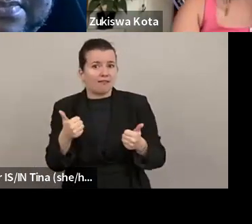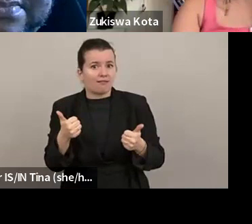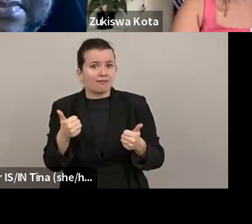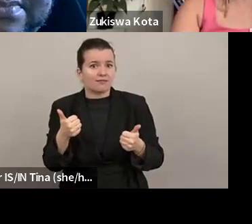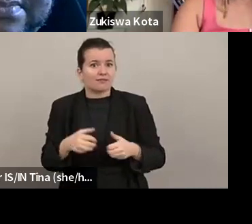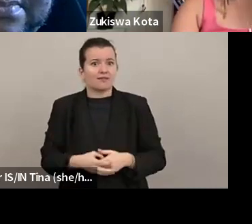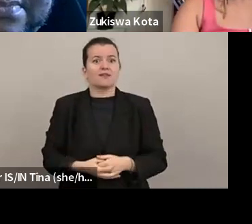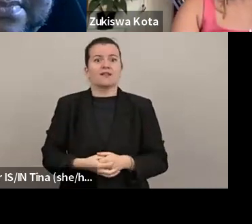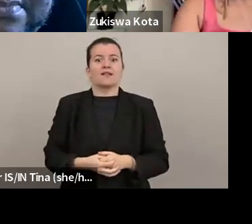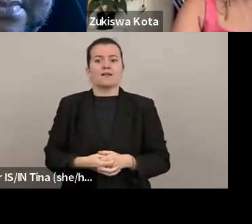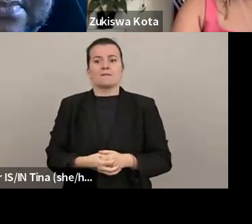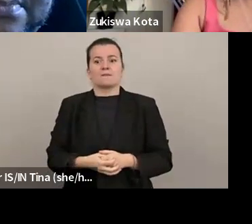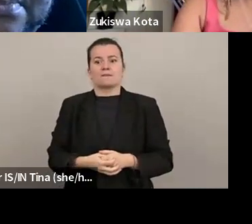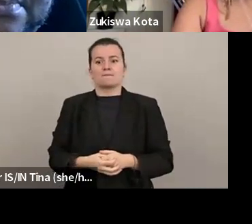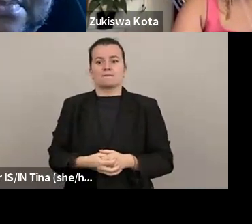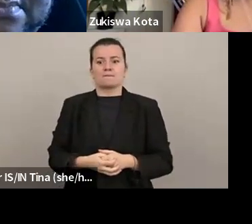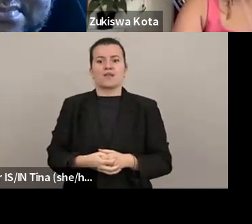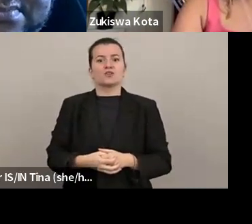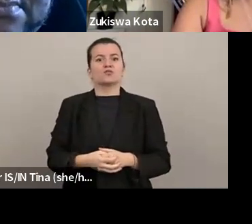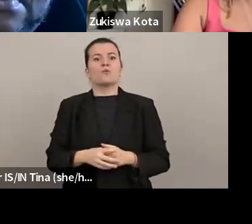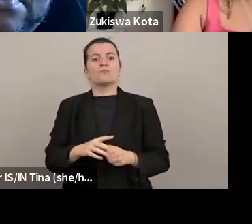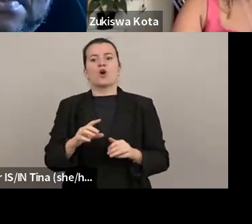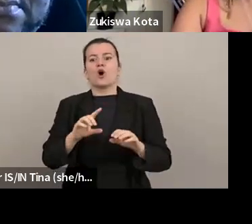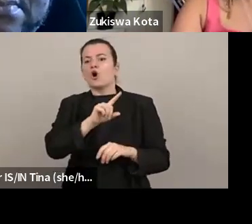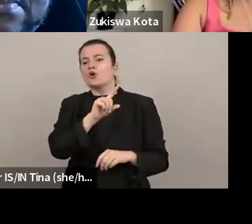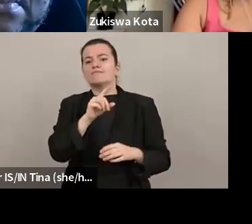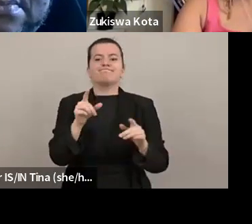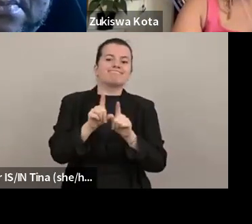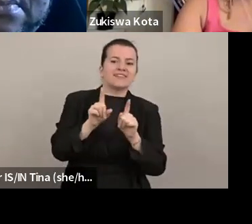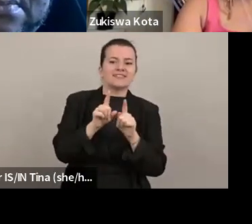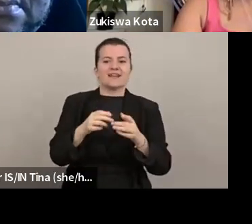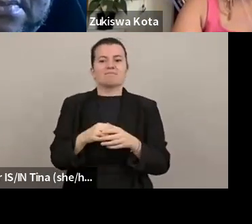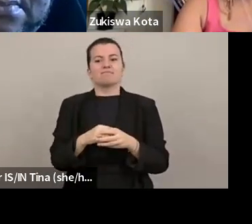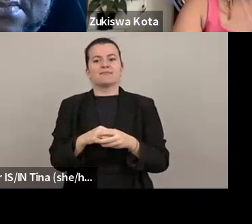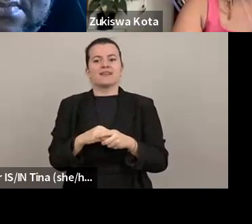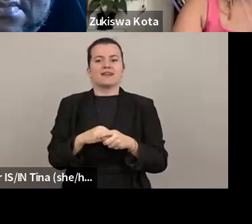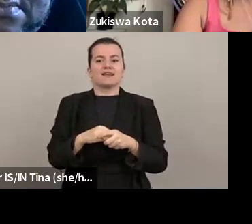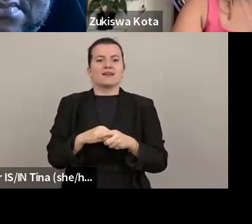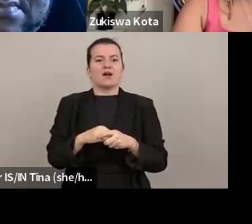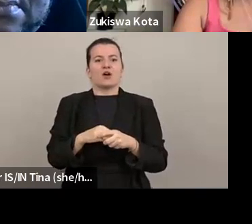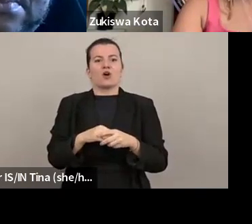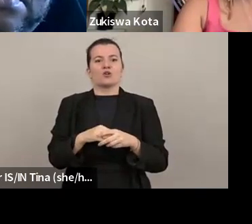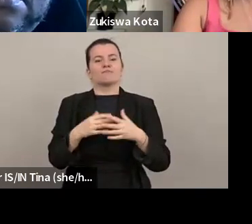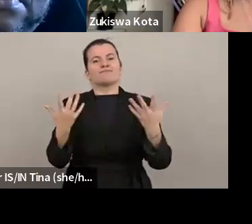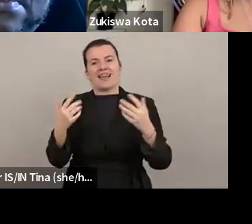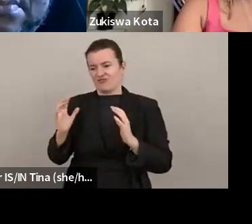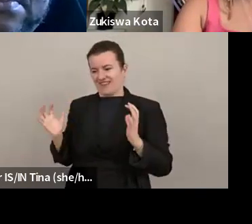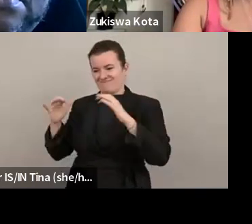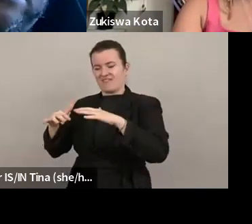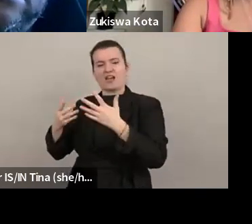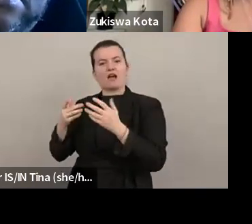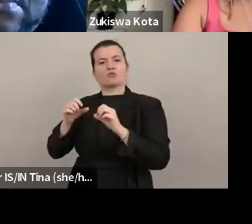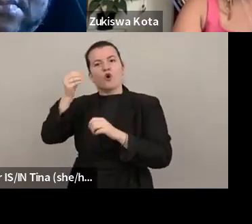work doesn't really separate us from people, and also from the ability to to share with knowledge with